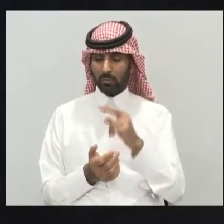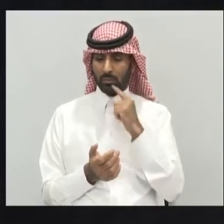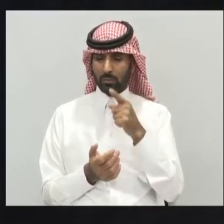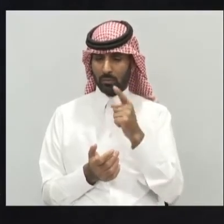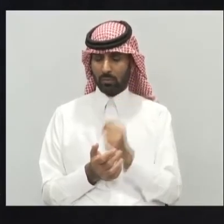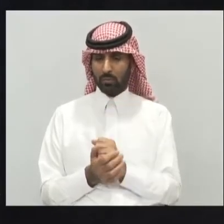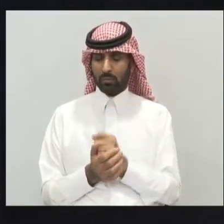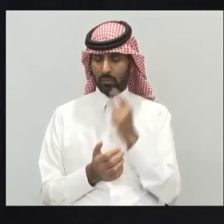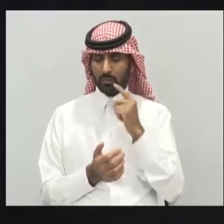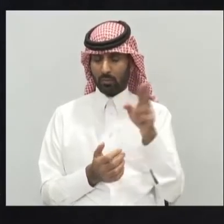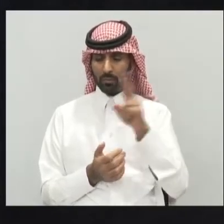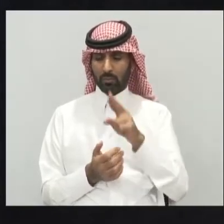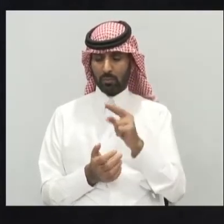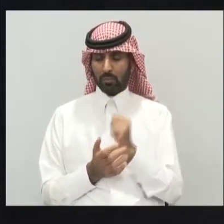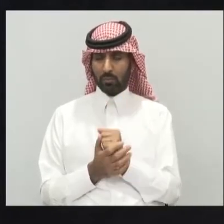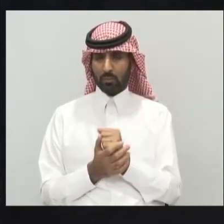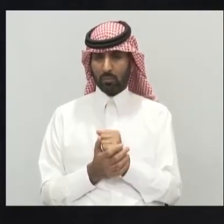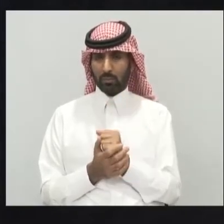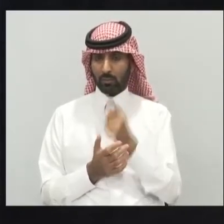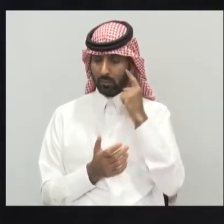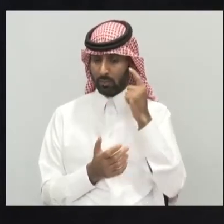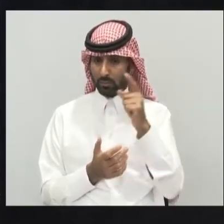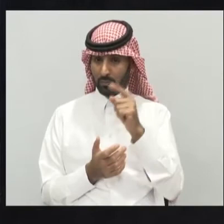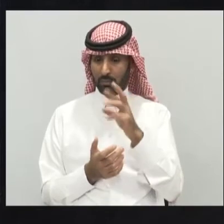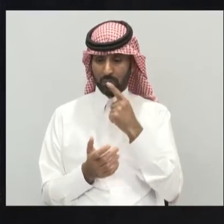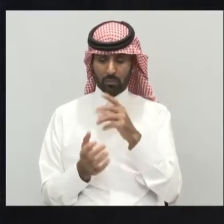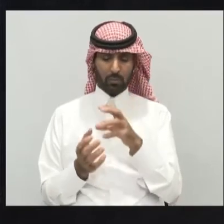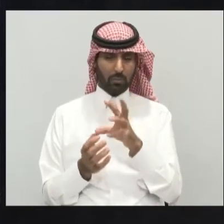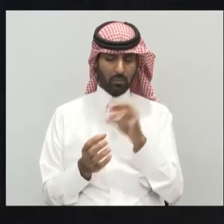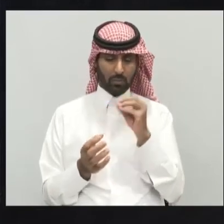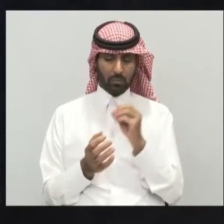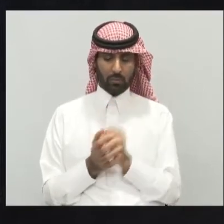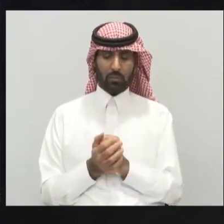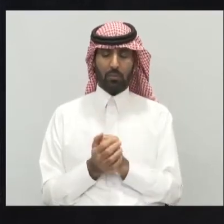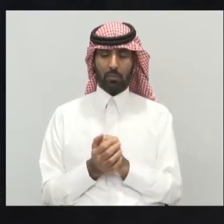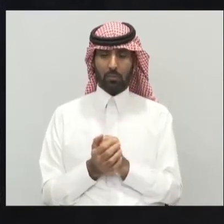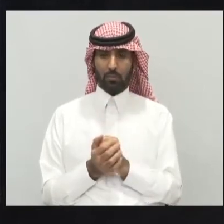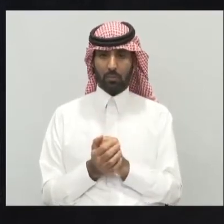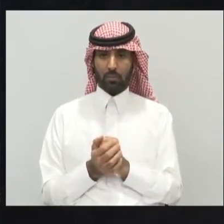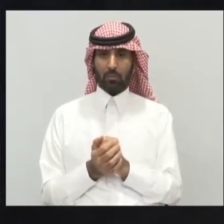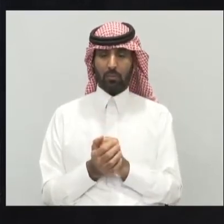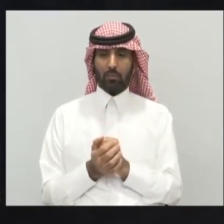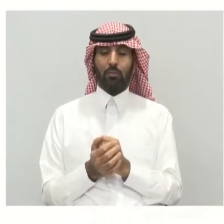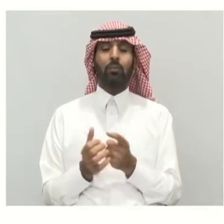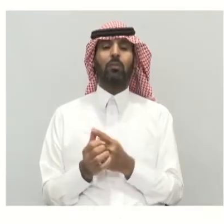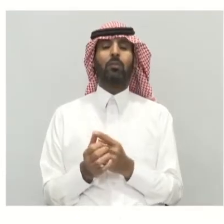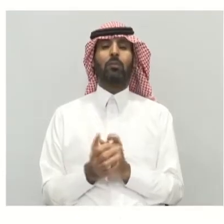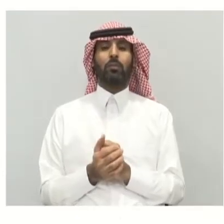will give you questions and you will answer it based on the text in front of you. Let's hear it together. The first